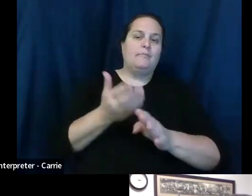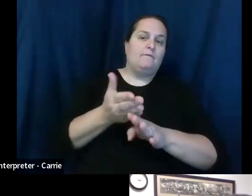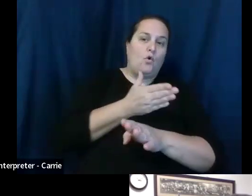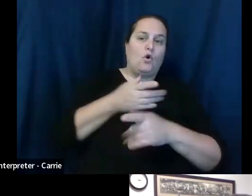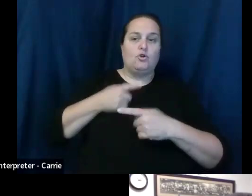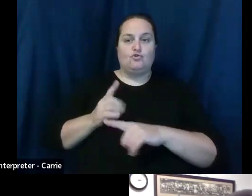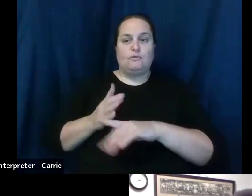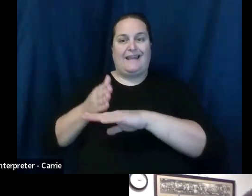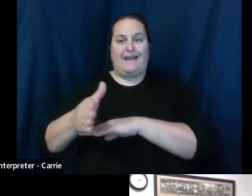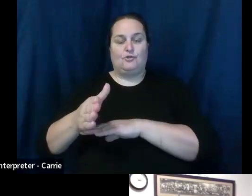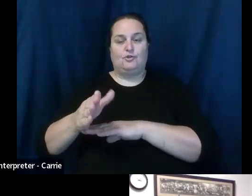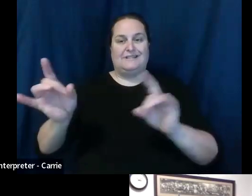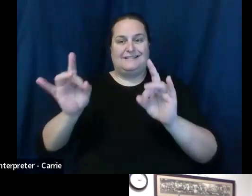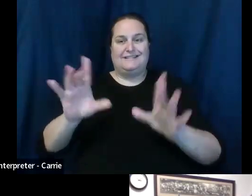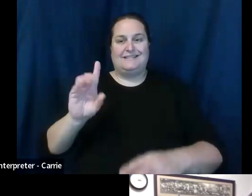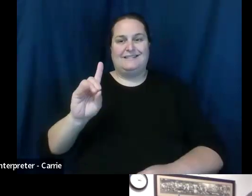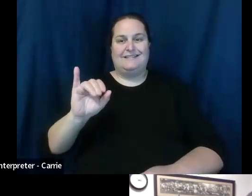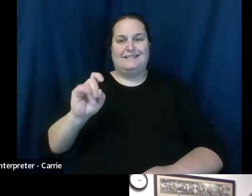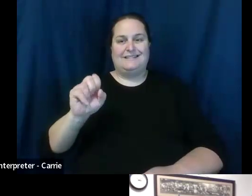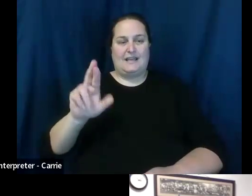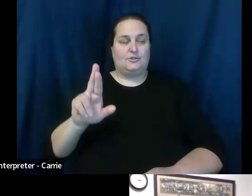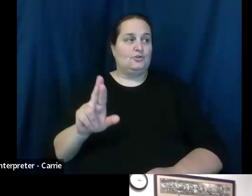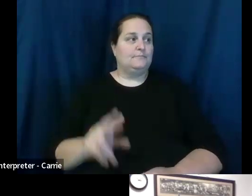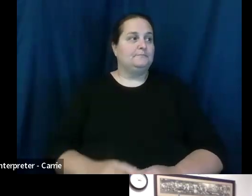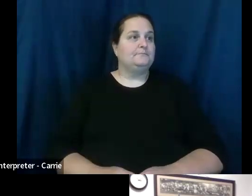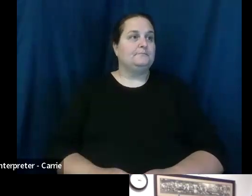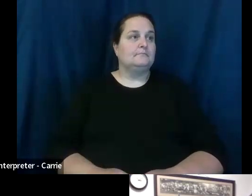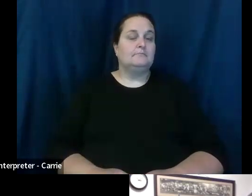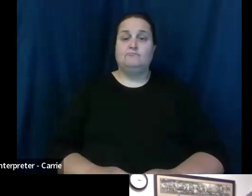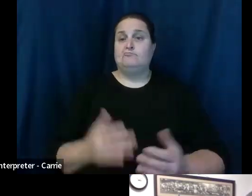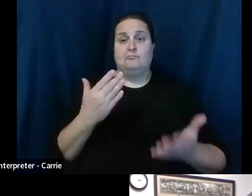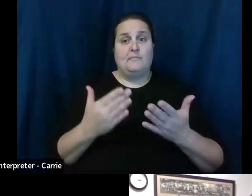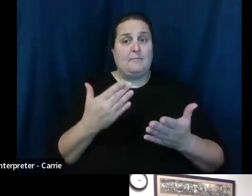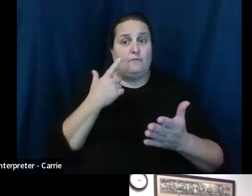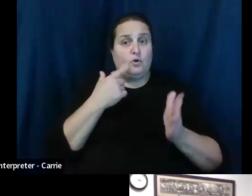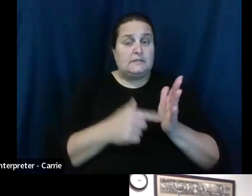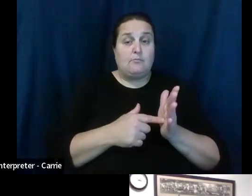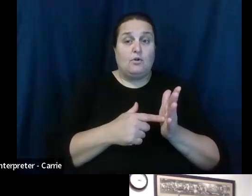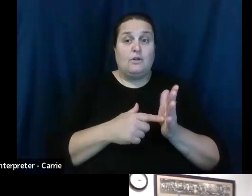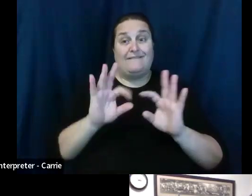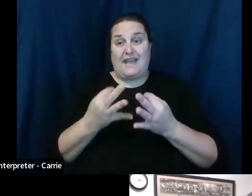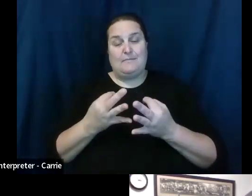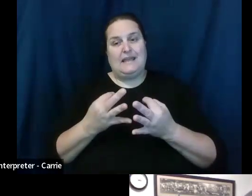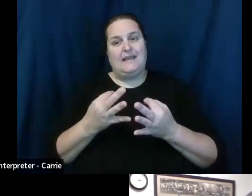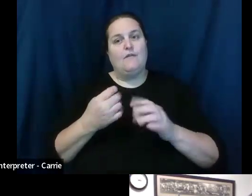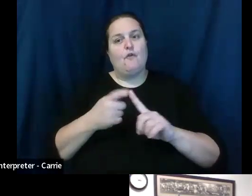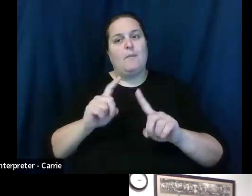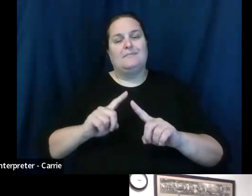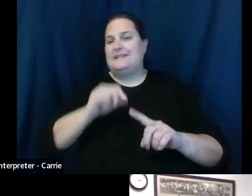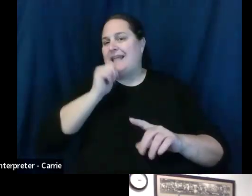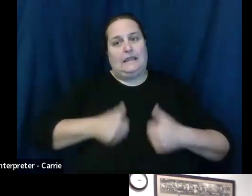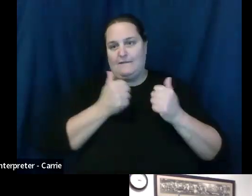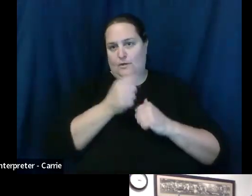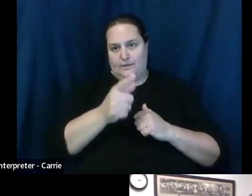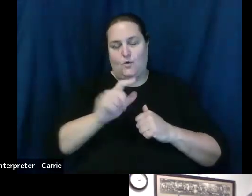anybody can be in your network as long as you think they will be able to assist you. So this can be family outside of your household. Since PrepWise